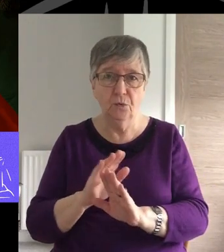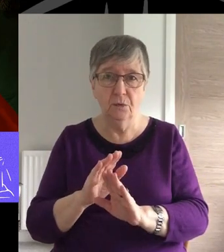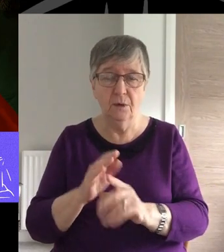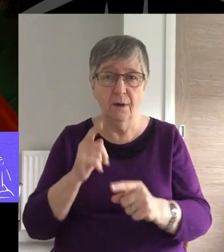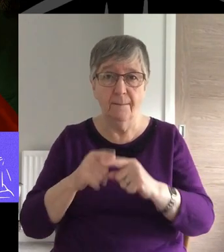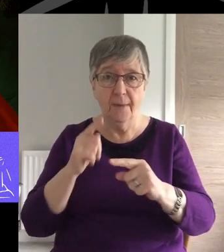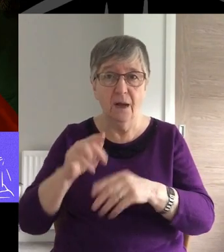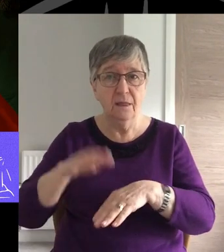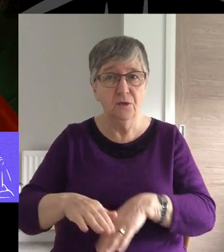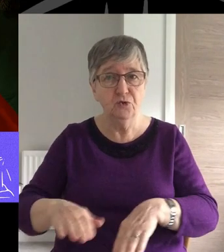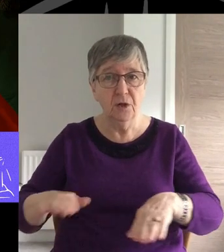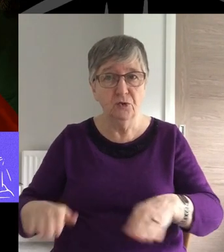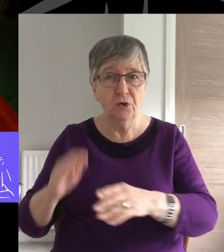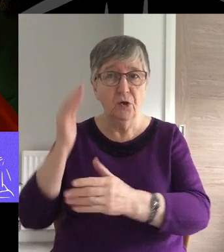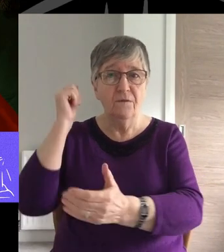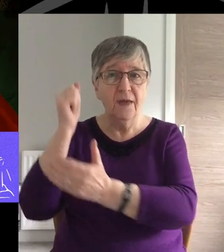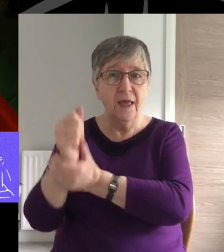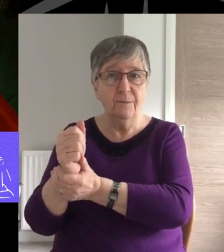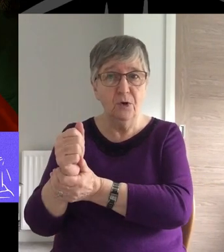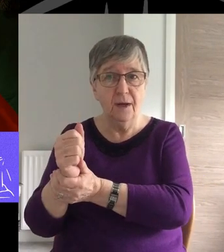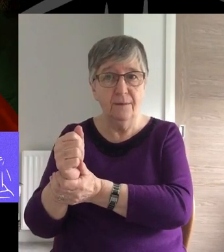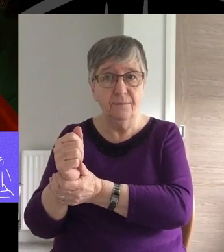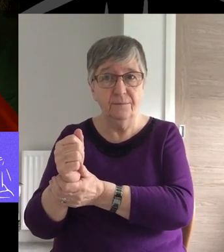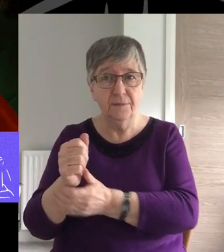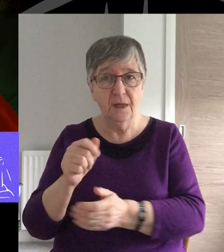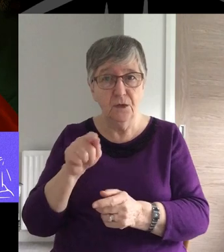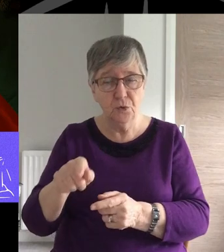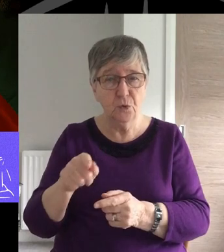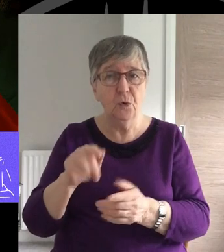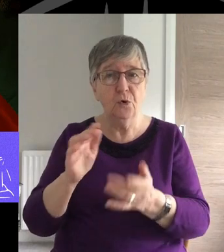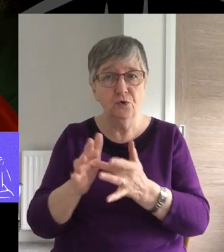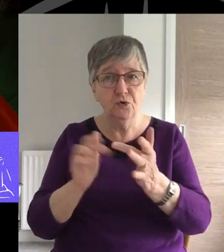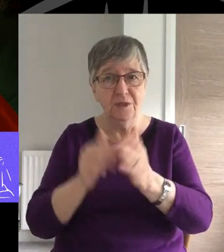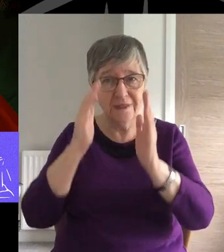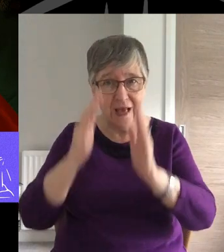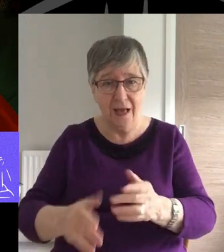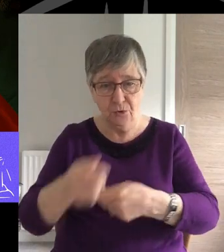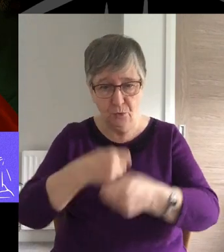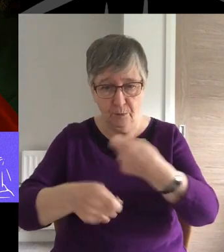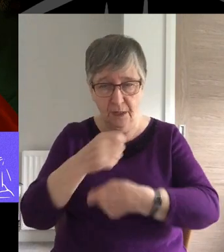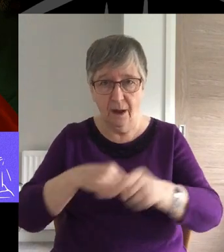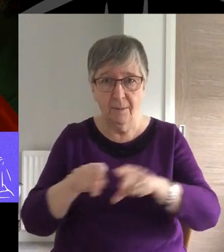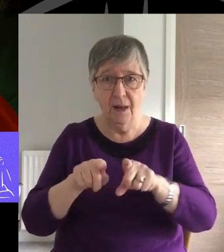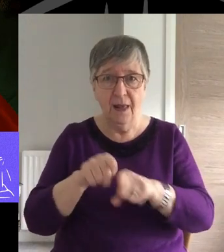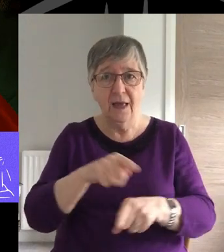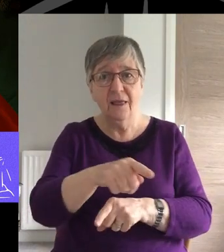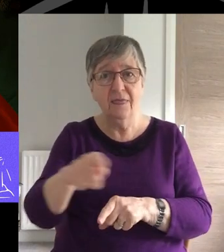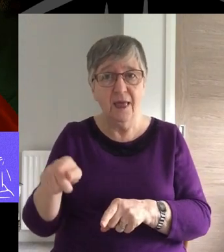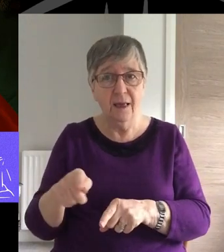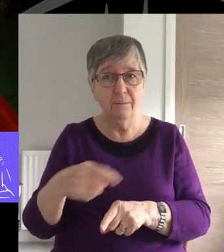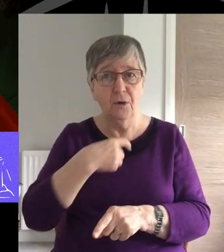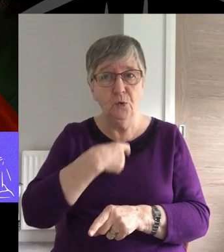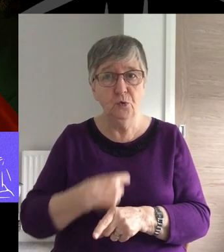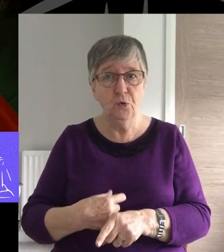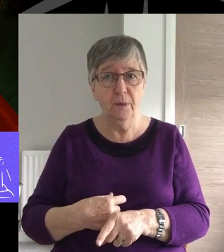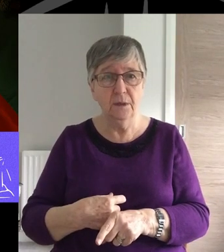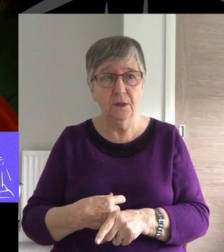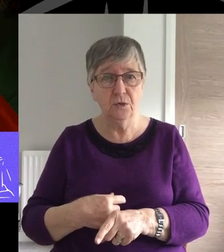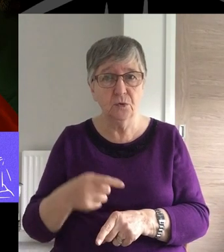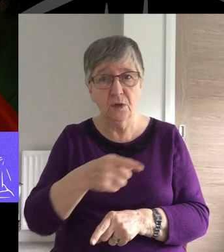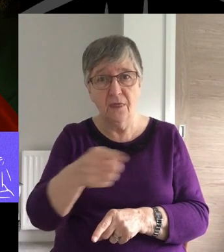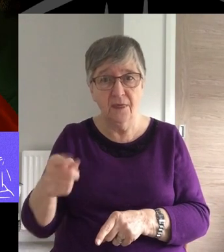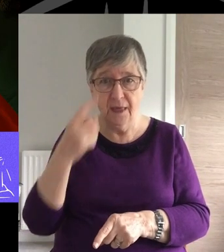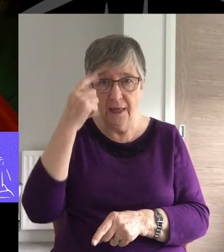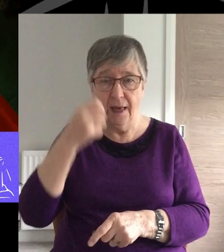descendants. For this reason, he had to be made like them, fully human in every way, in order that he